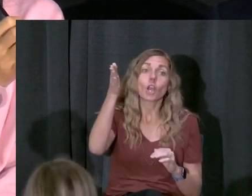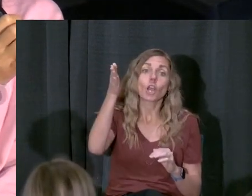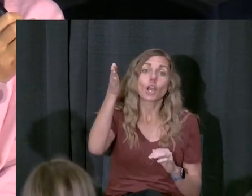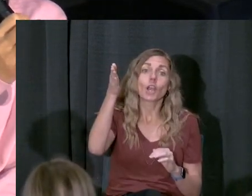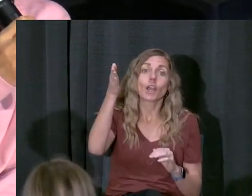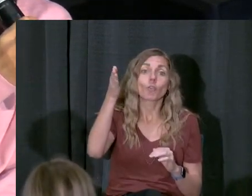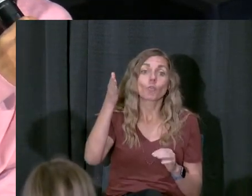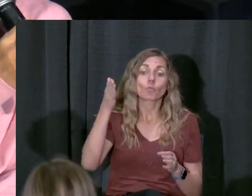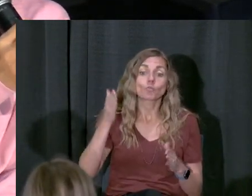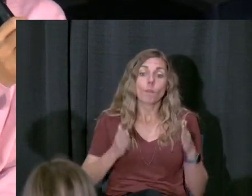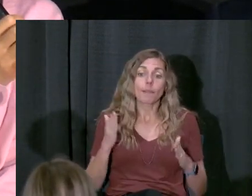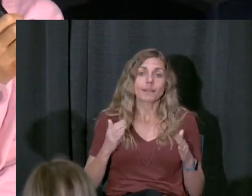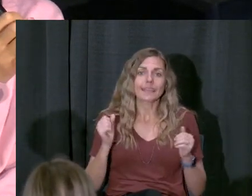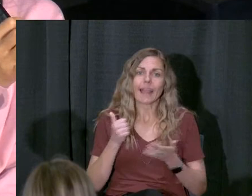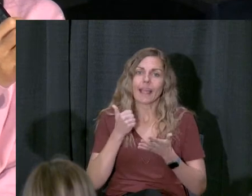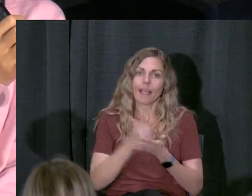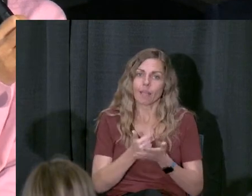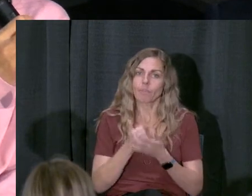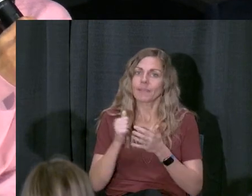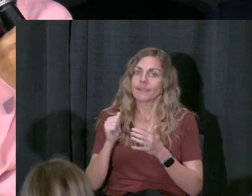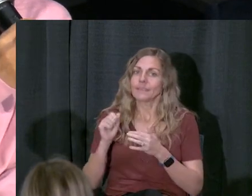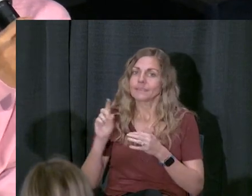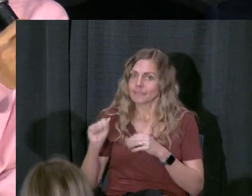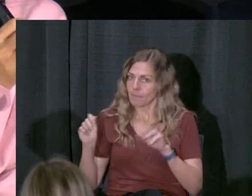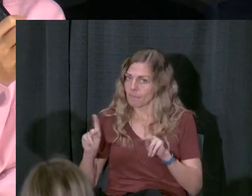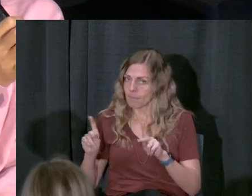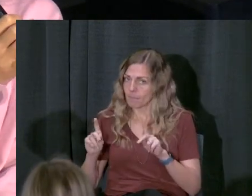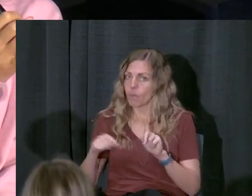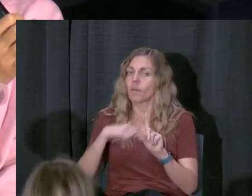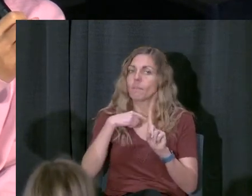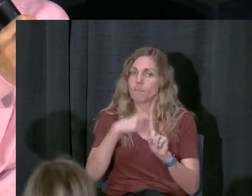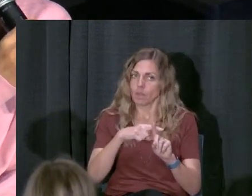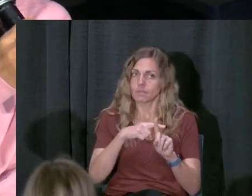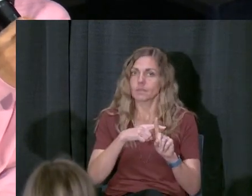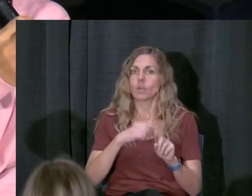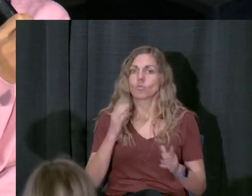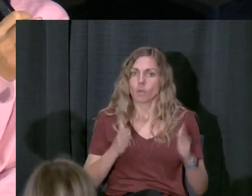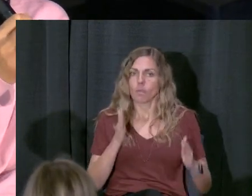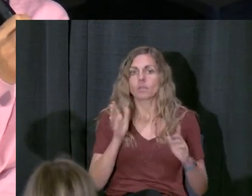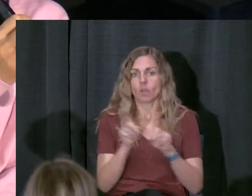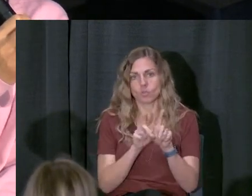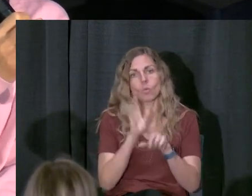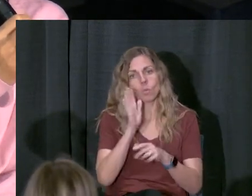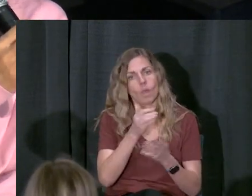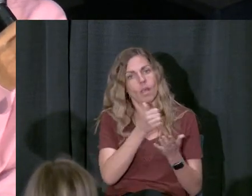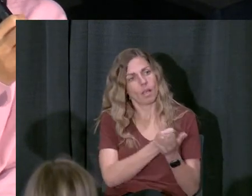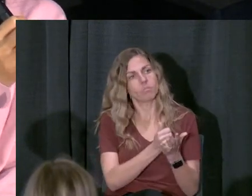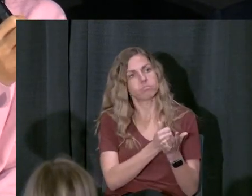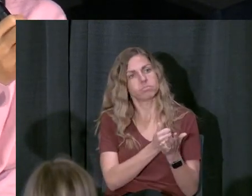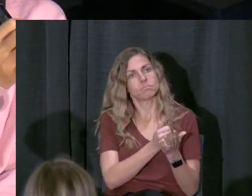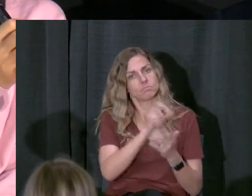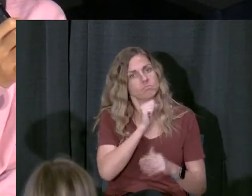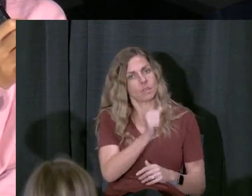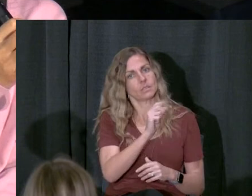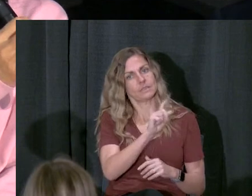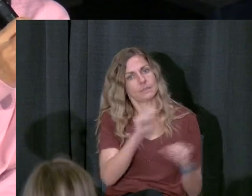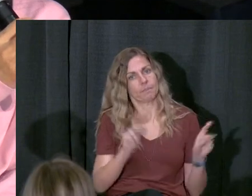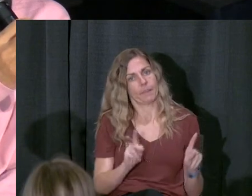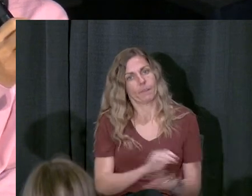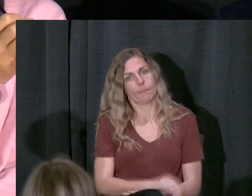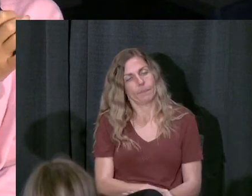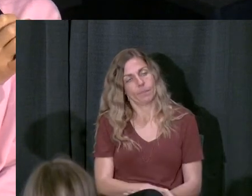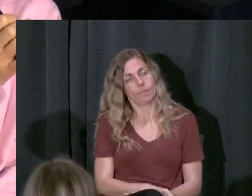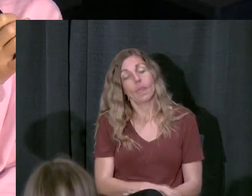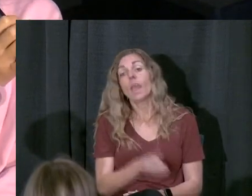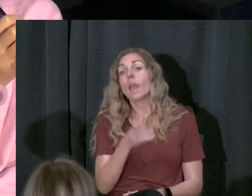near future robots help people with disabilities, but robots will also help people without disability.